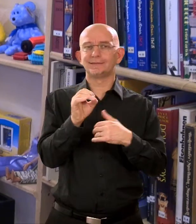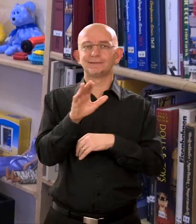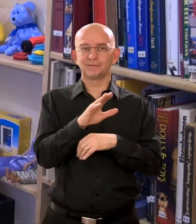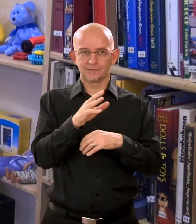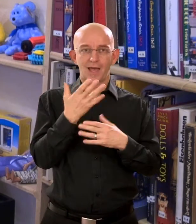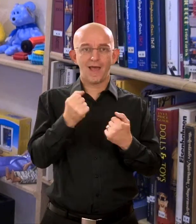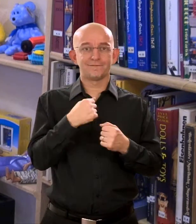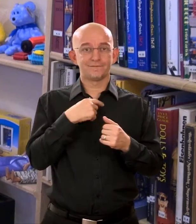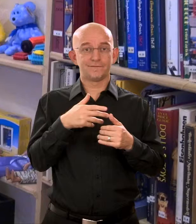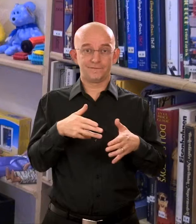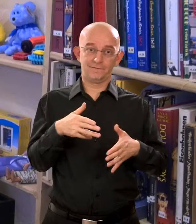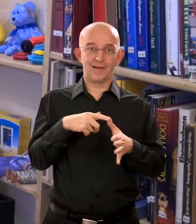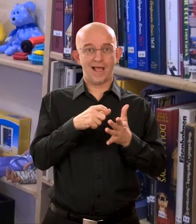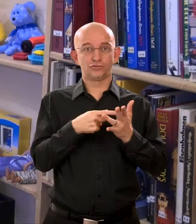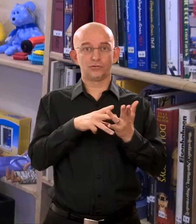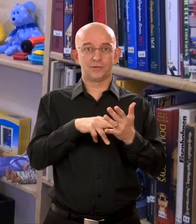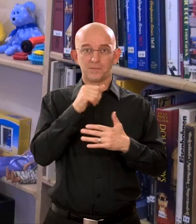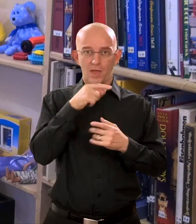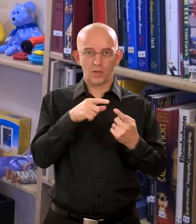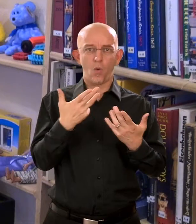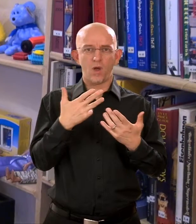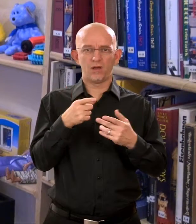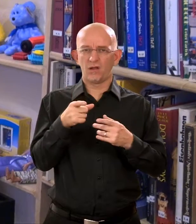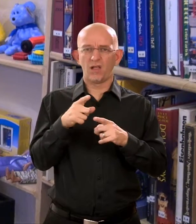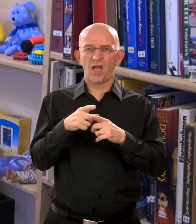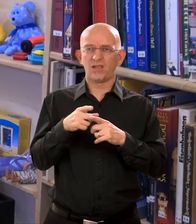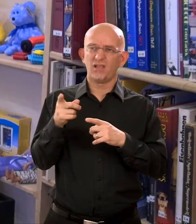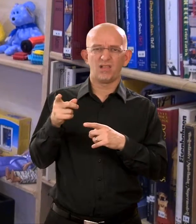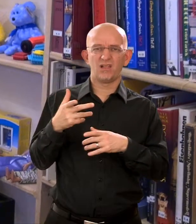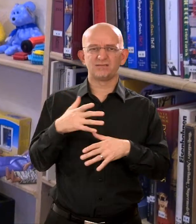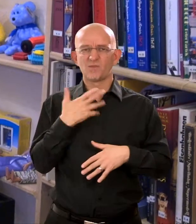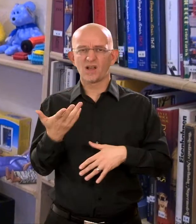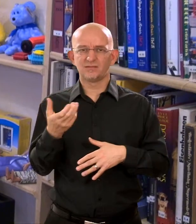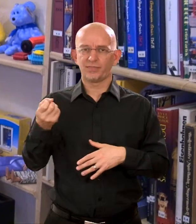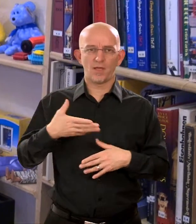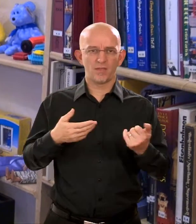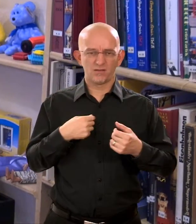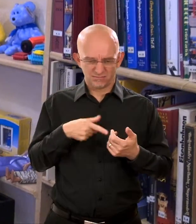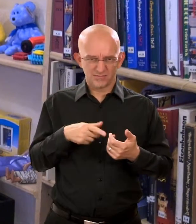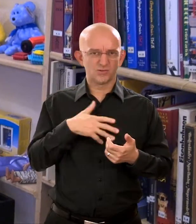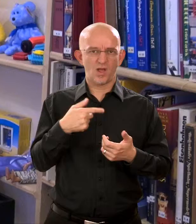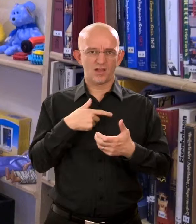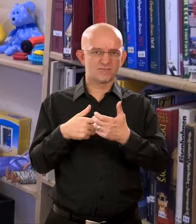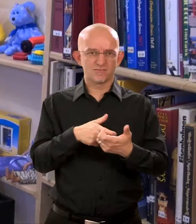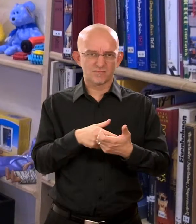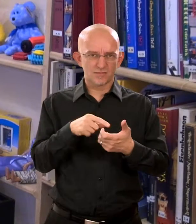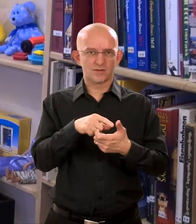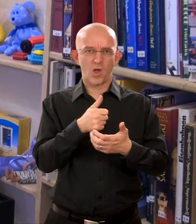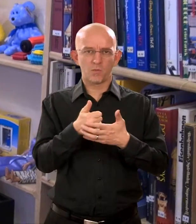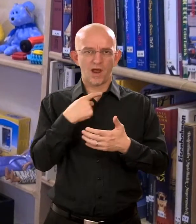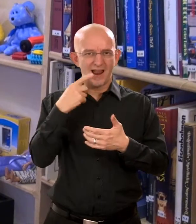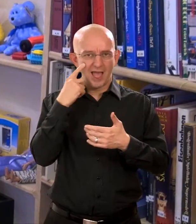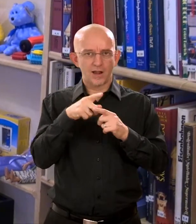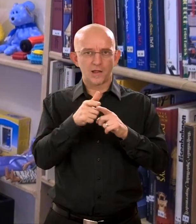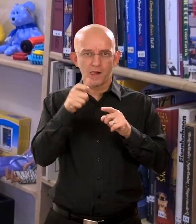80s. But I also had Action Men or Action Men knockoffs that I didn't like that much, and they were always used to